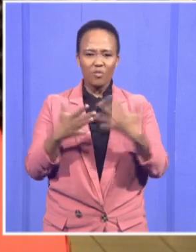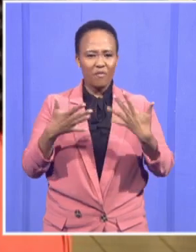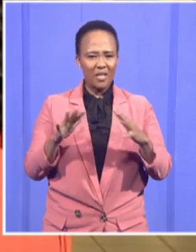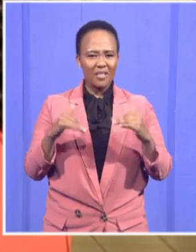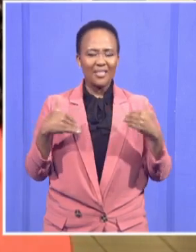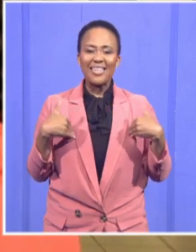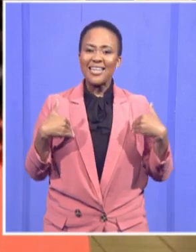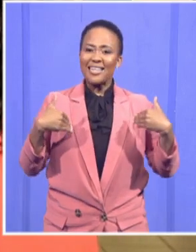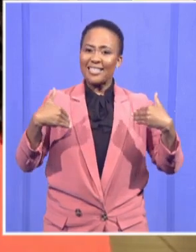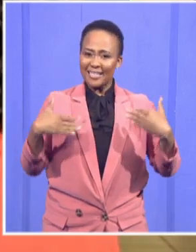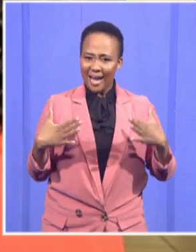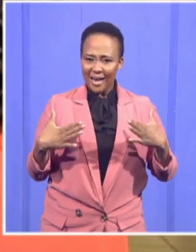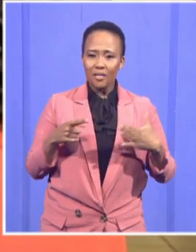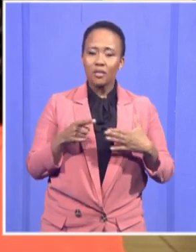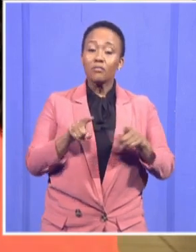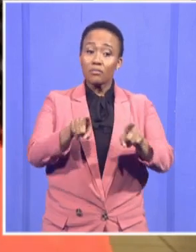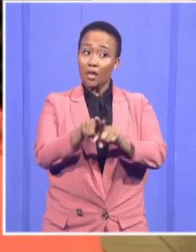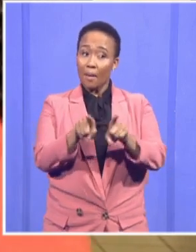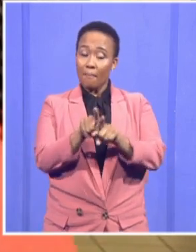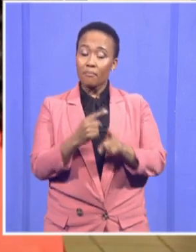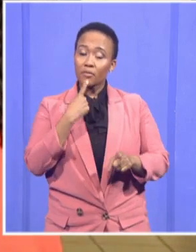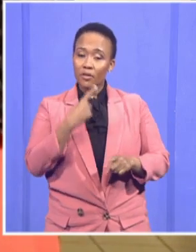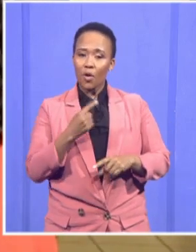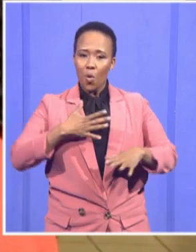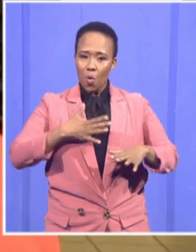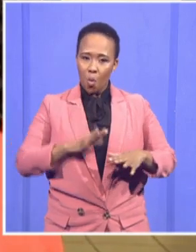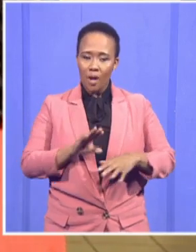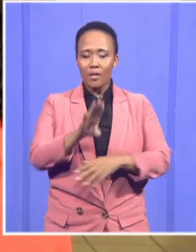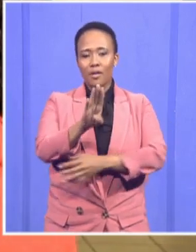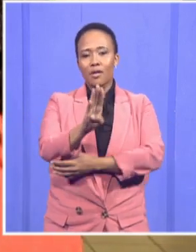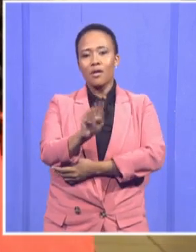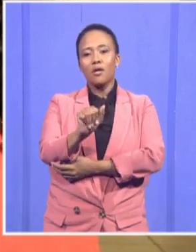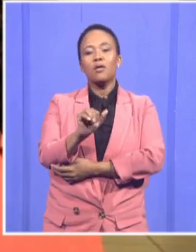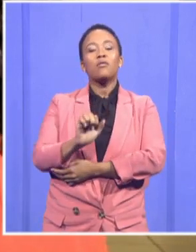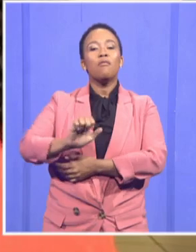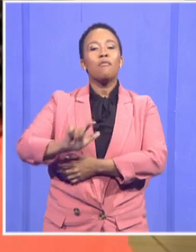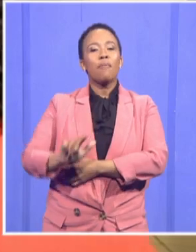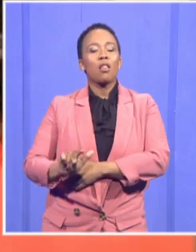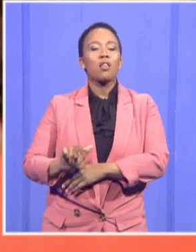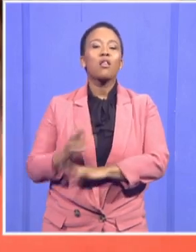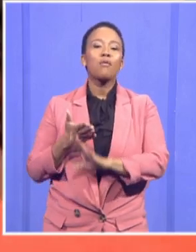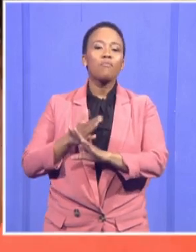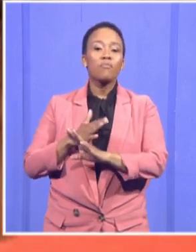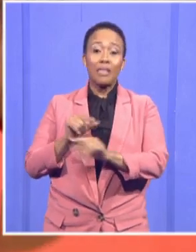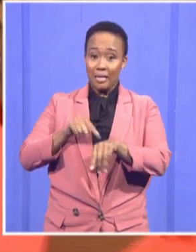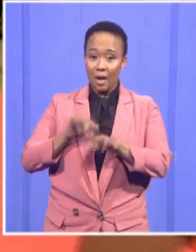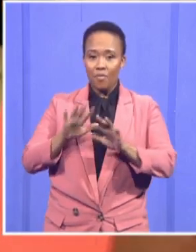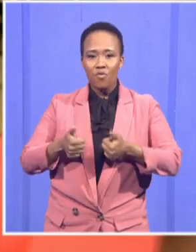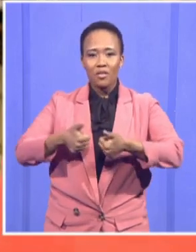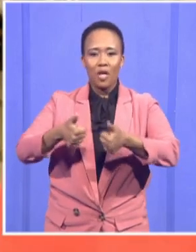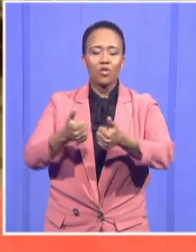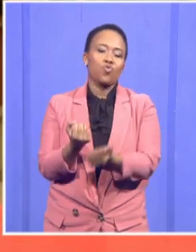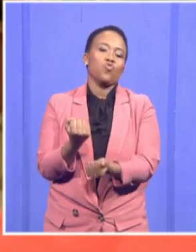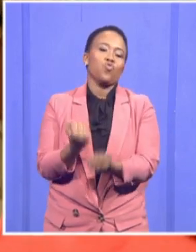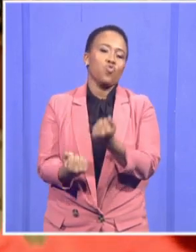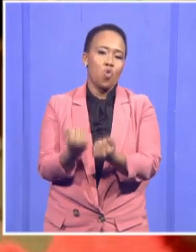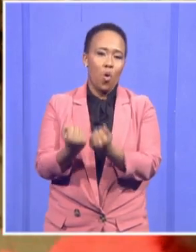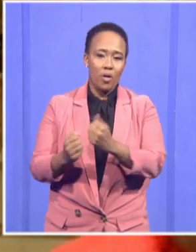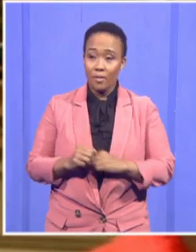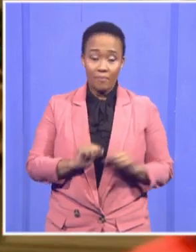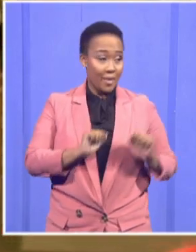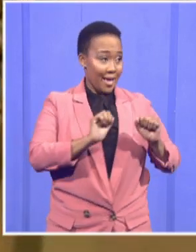and also you want bail to already be started with when we return to court. Yes, correct. My view was the state submitted